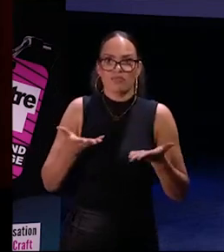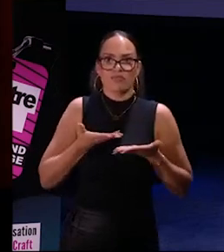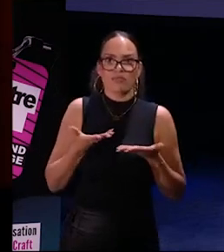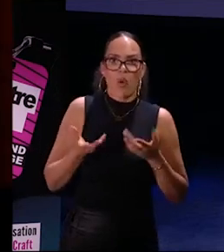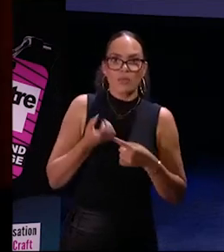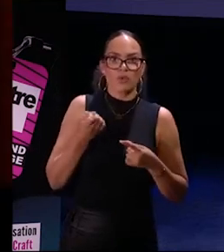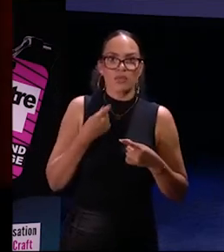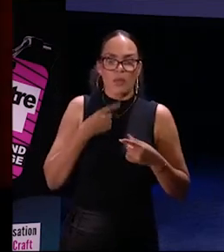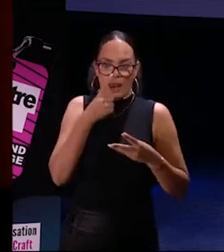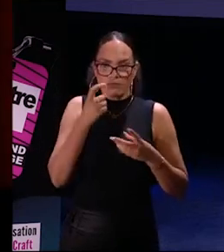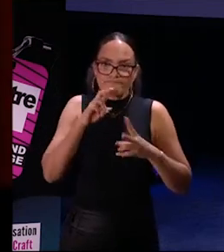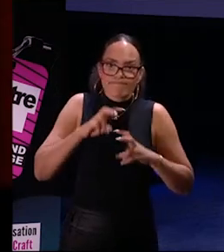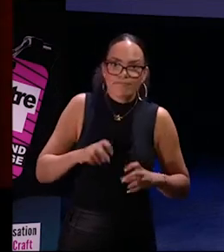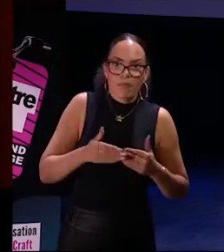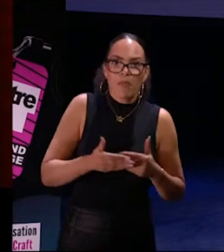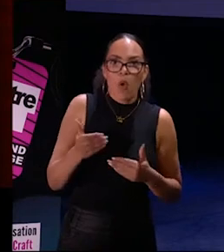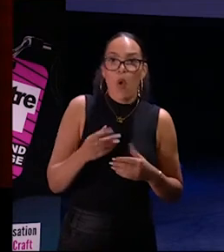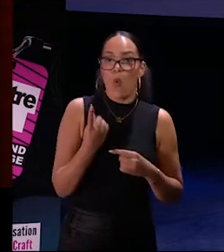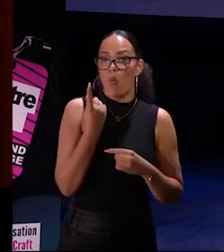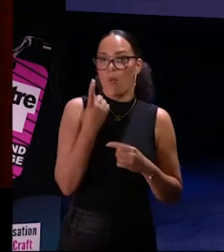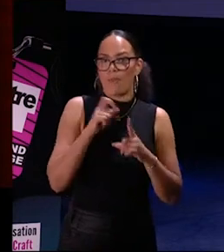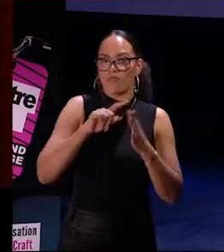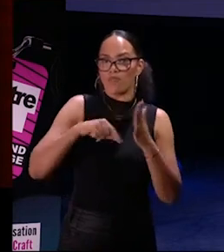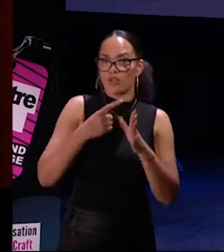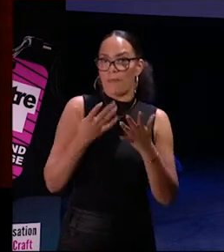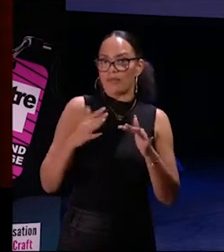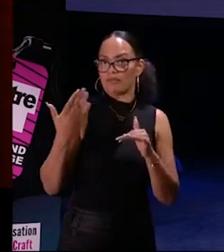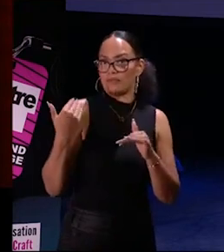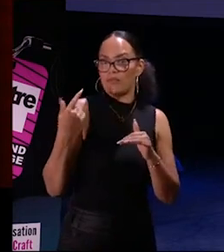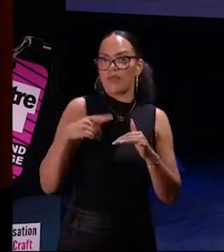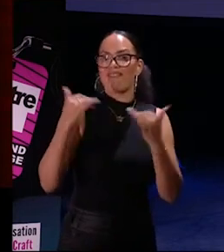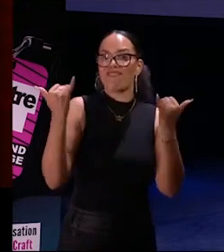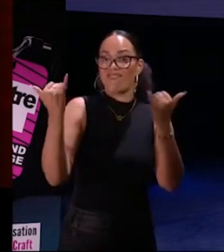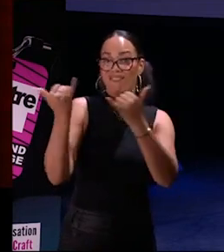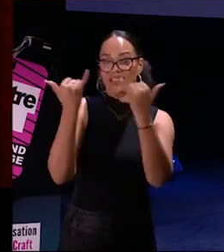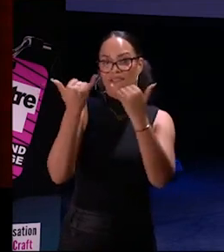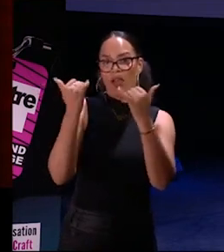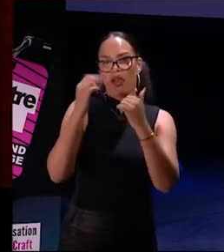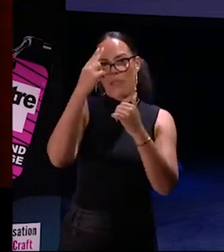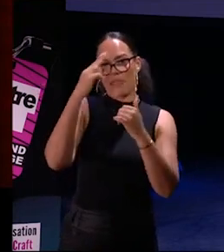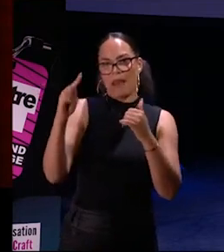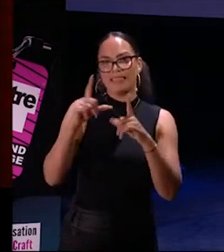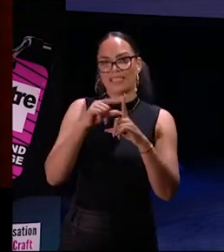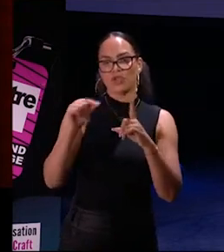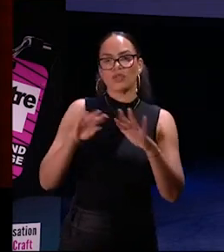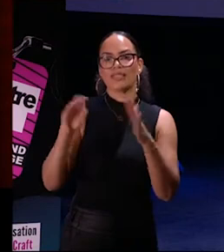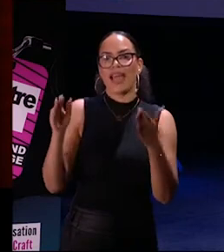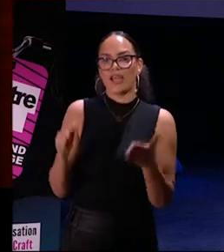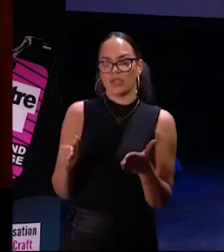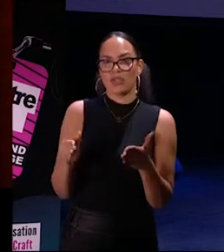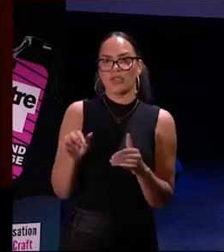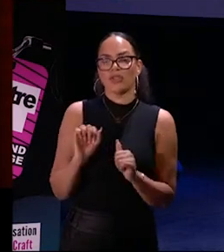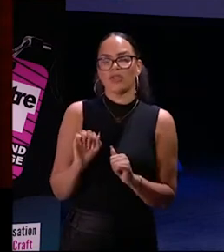one such project that we did recently was something with Chichester Festival Theatre called Digital Stages, where effectively we